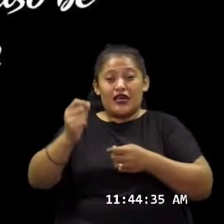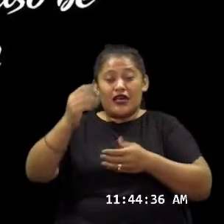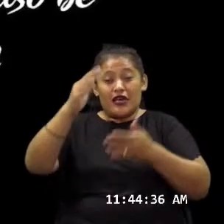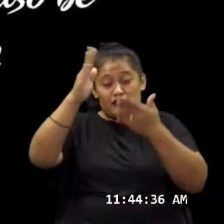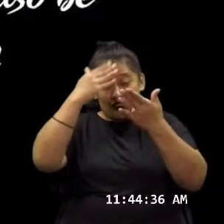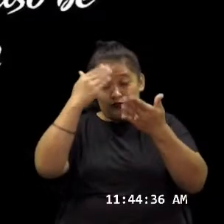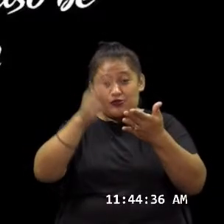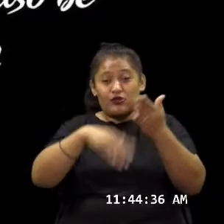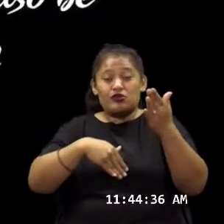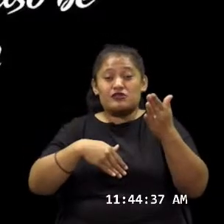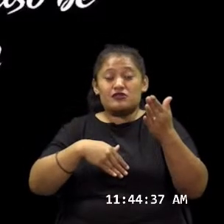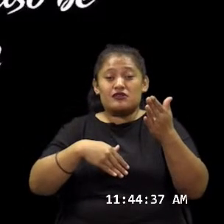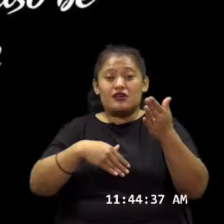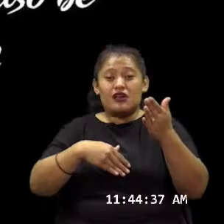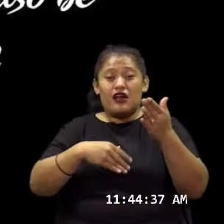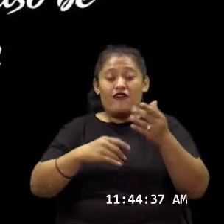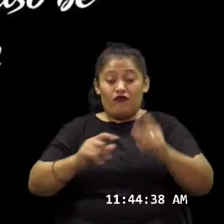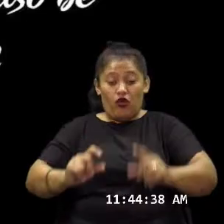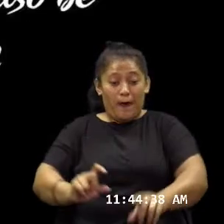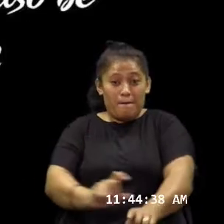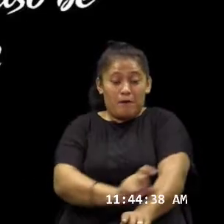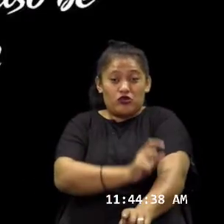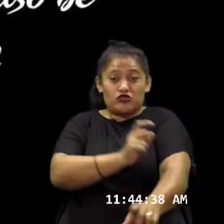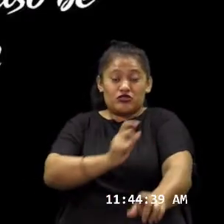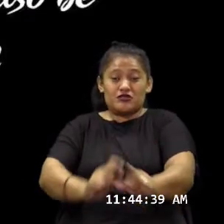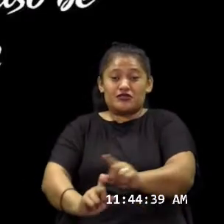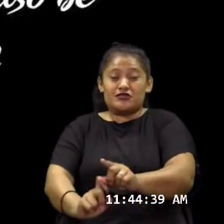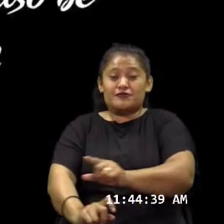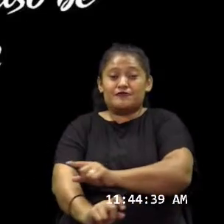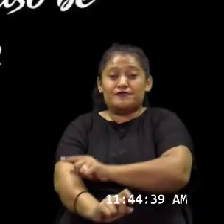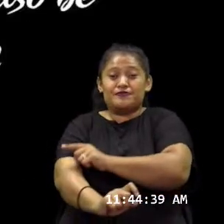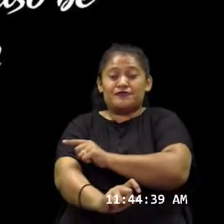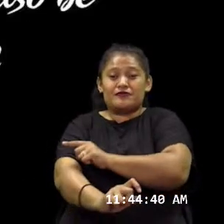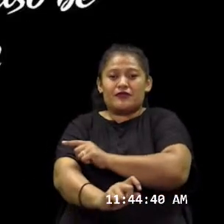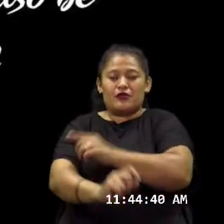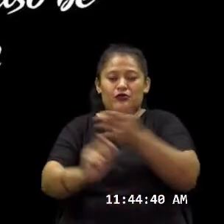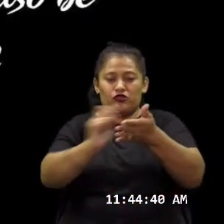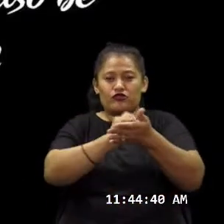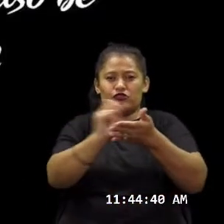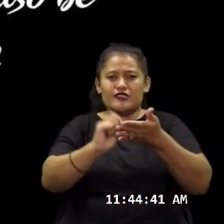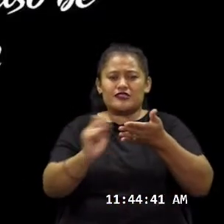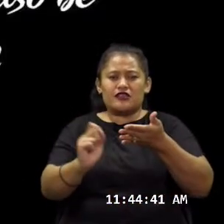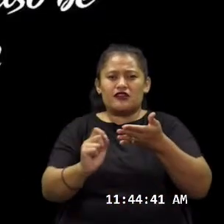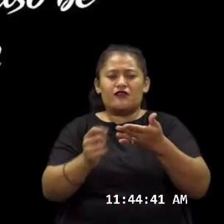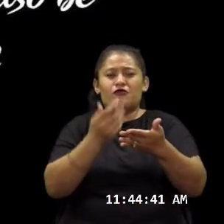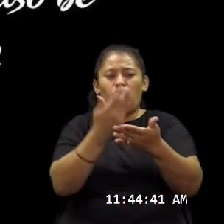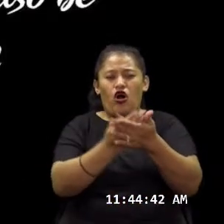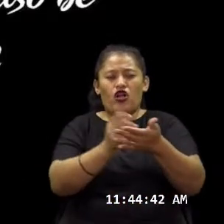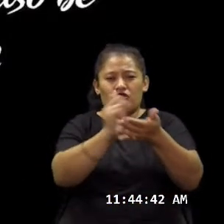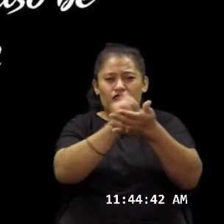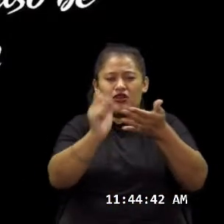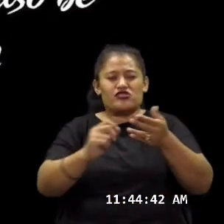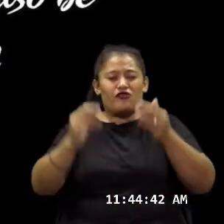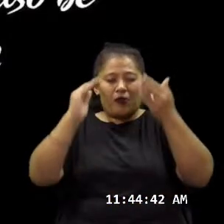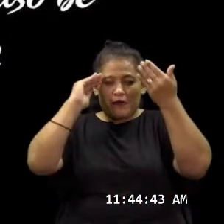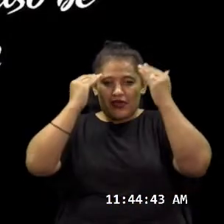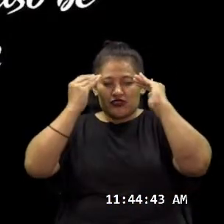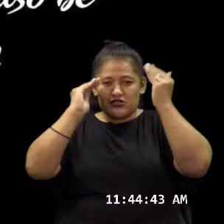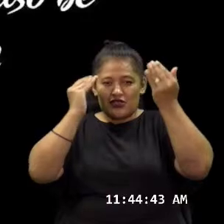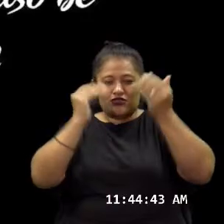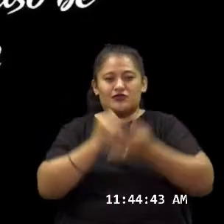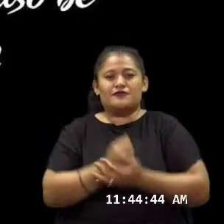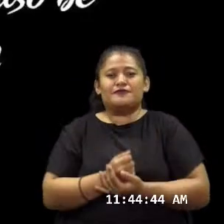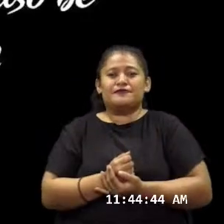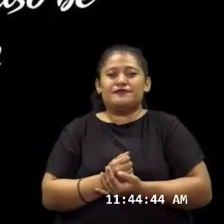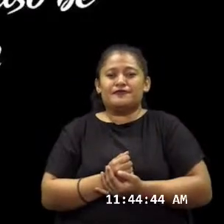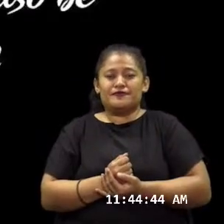experiences or emotions, or it can also be written from a writer's imagination.